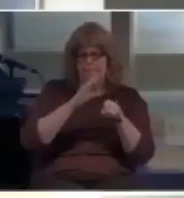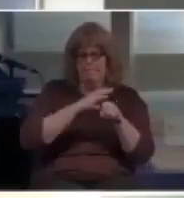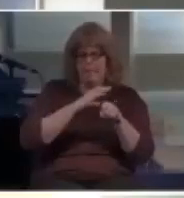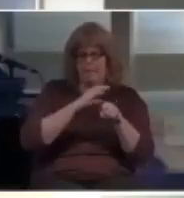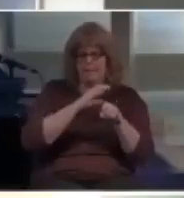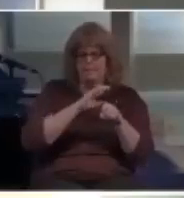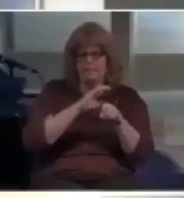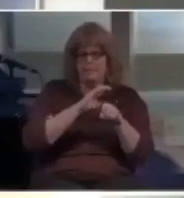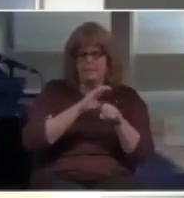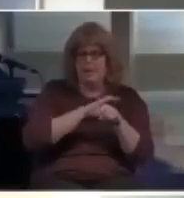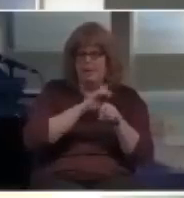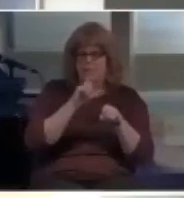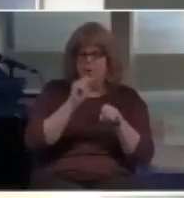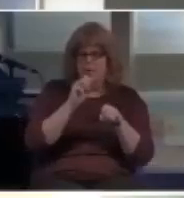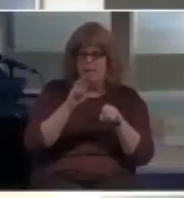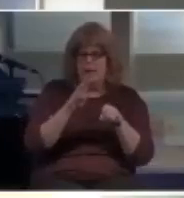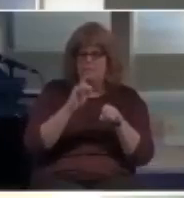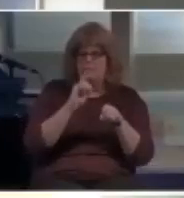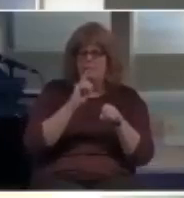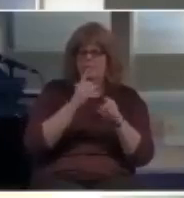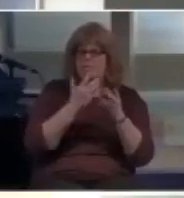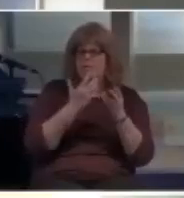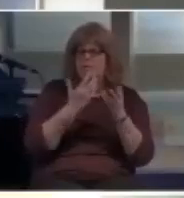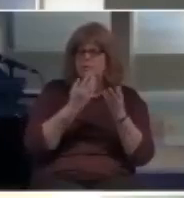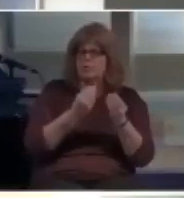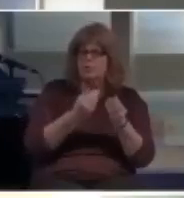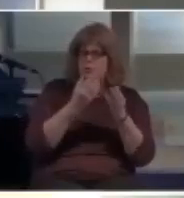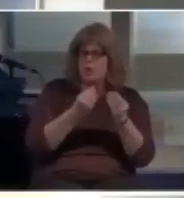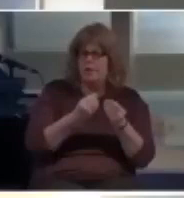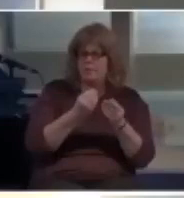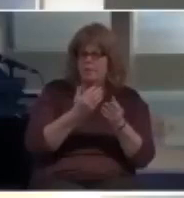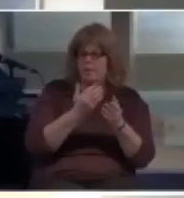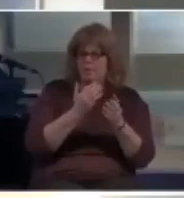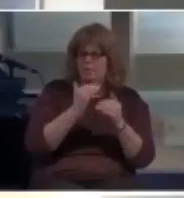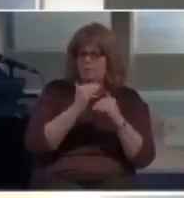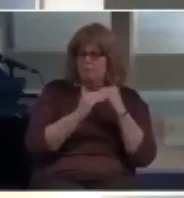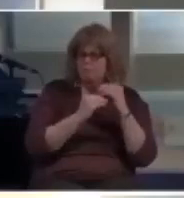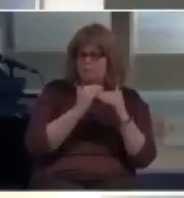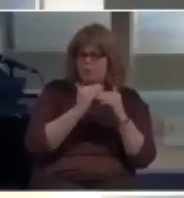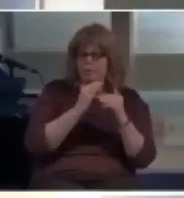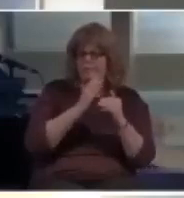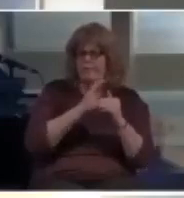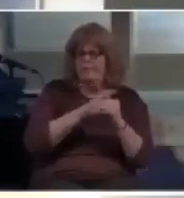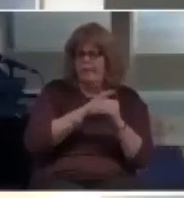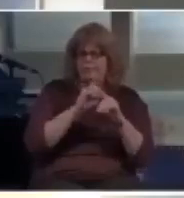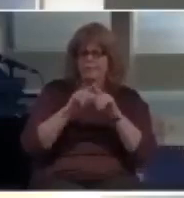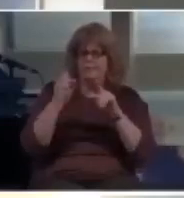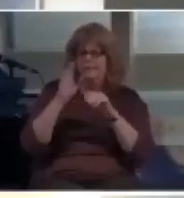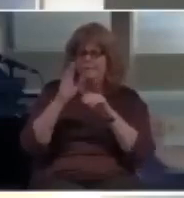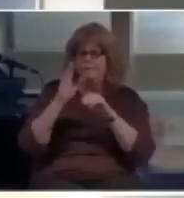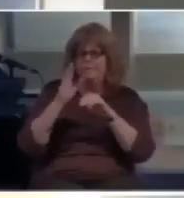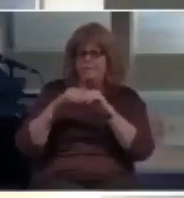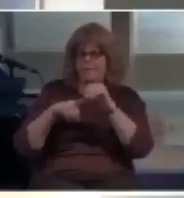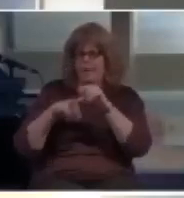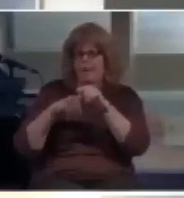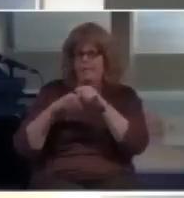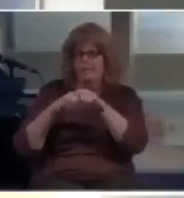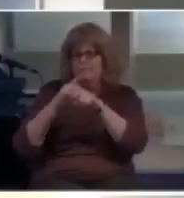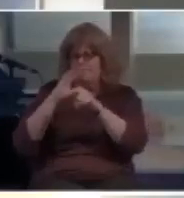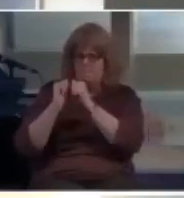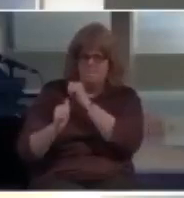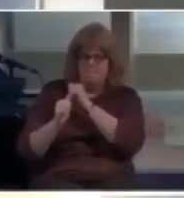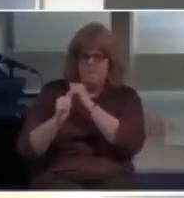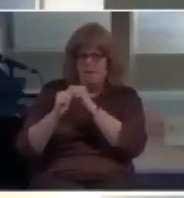as a lamb, that there is a gentle character to him that is different from the fierceness of the